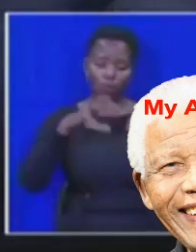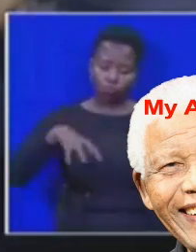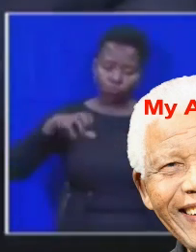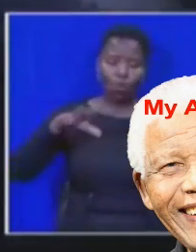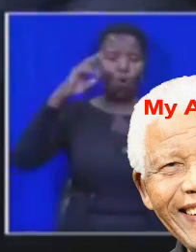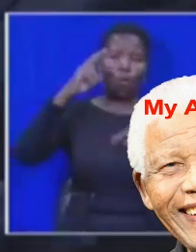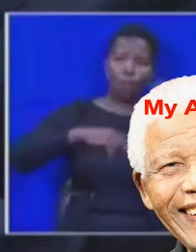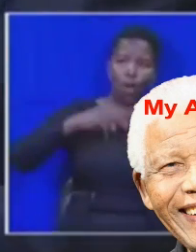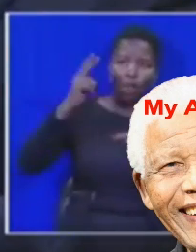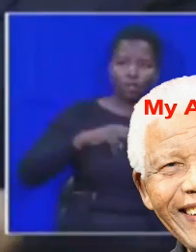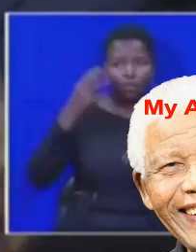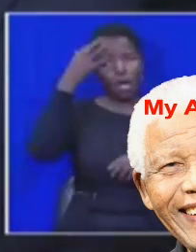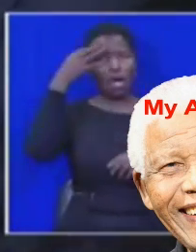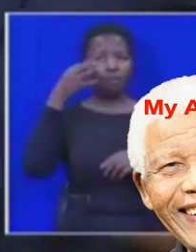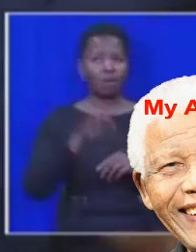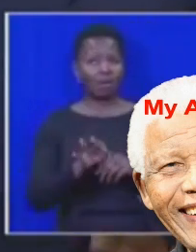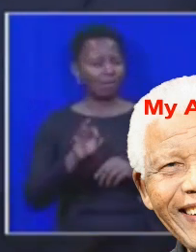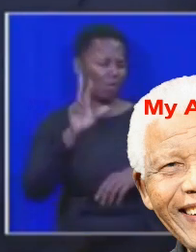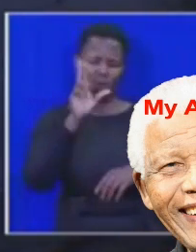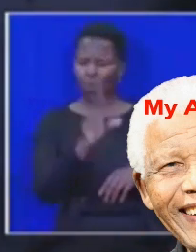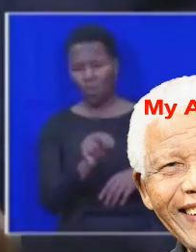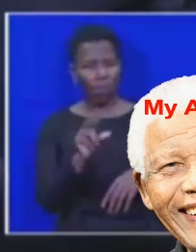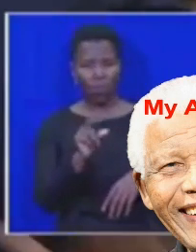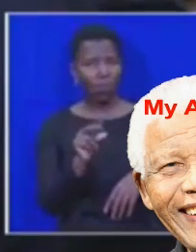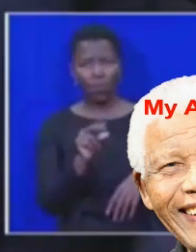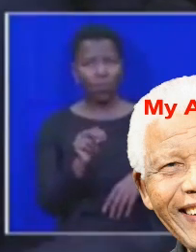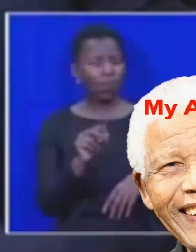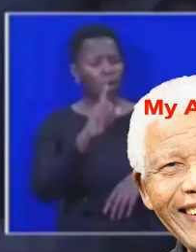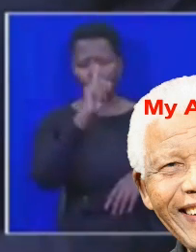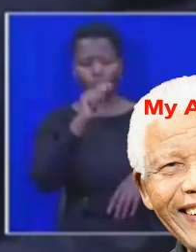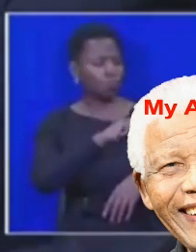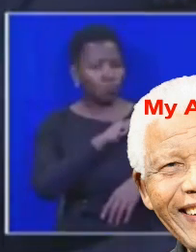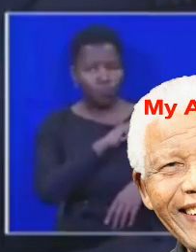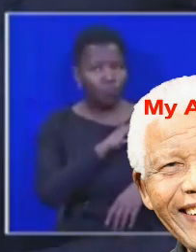built by the government. No, it's not true.